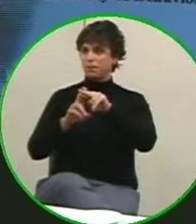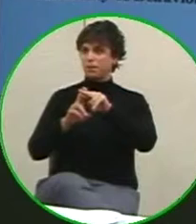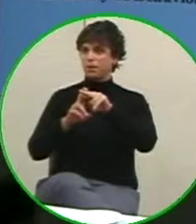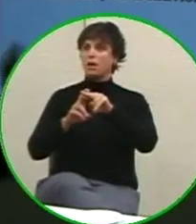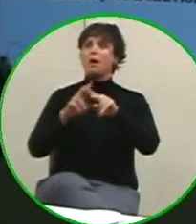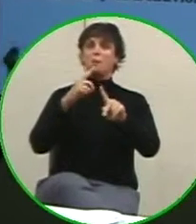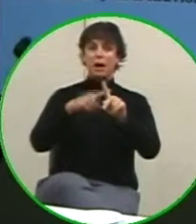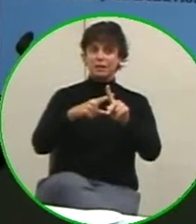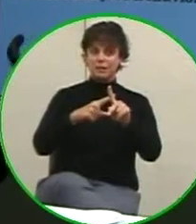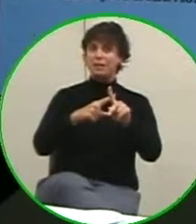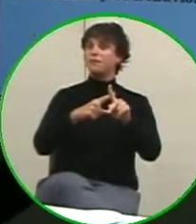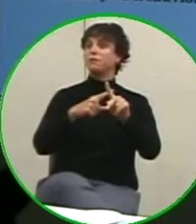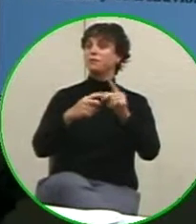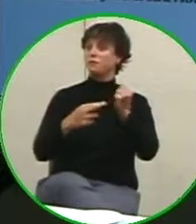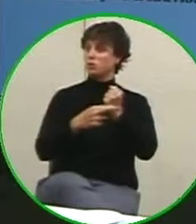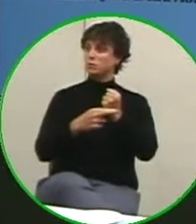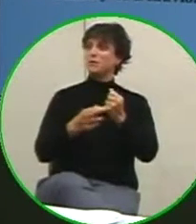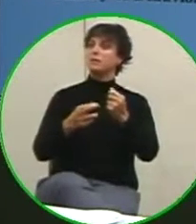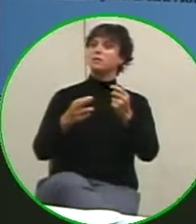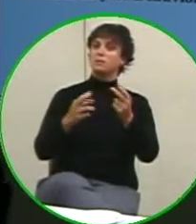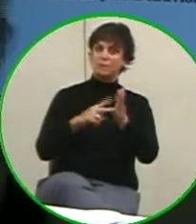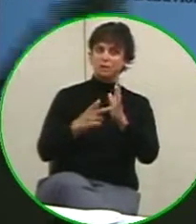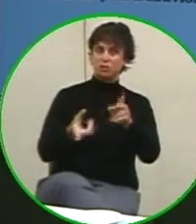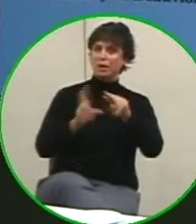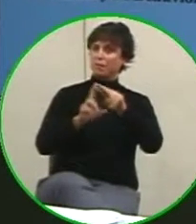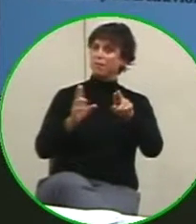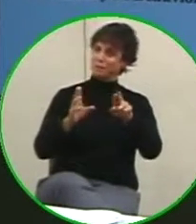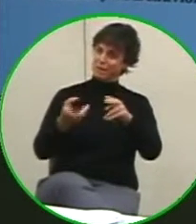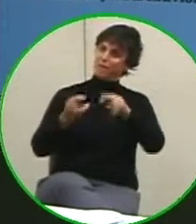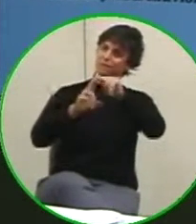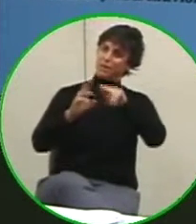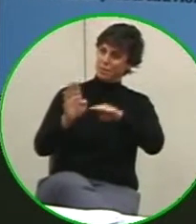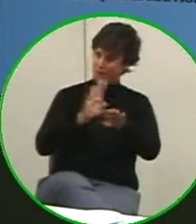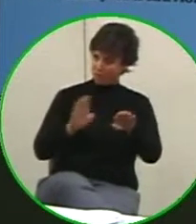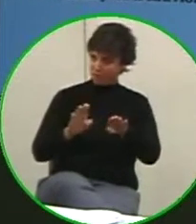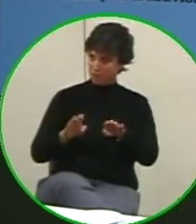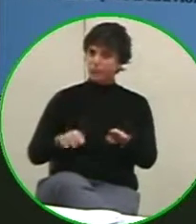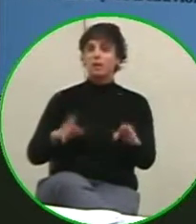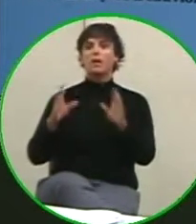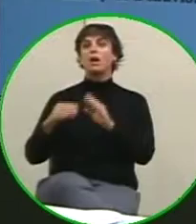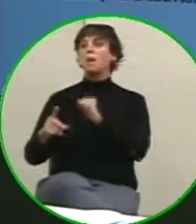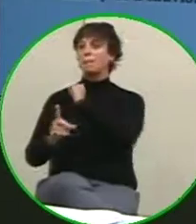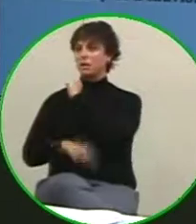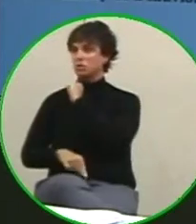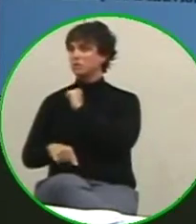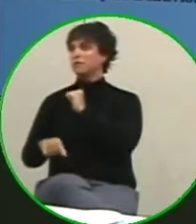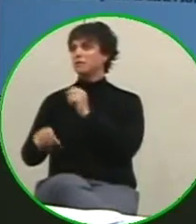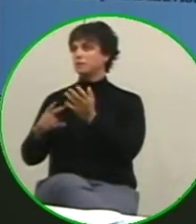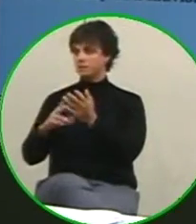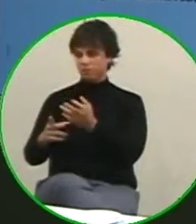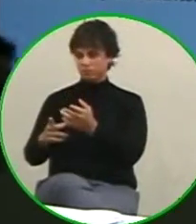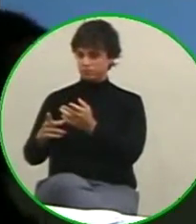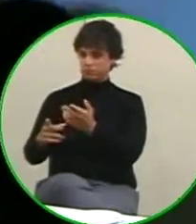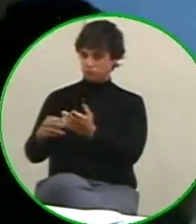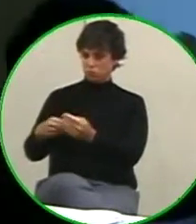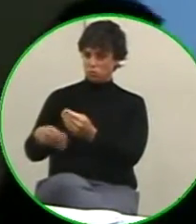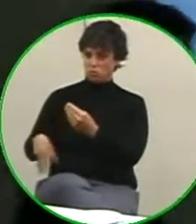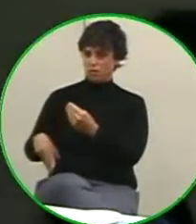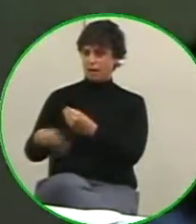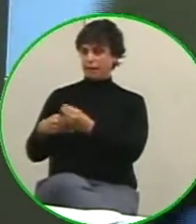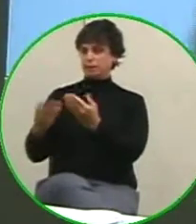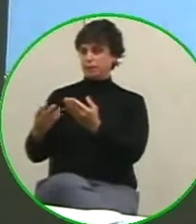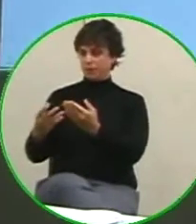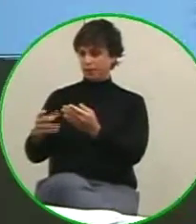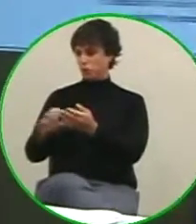down. Positive reinforcement, you do the behavior, somebody gives you something or adds something, the